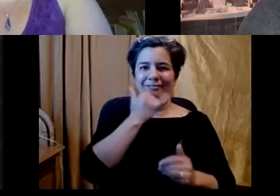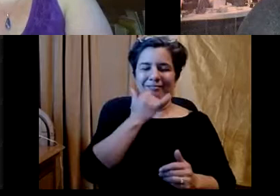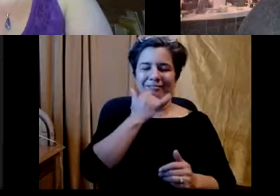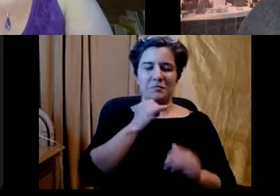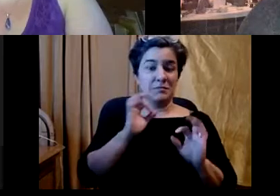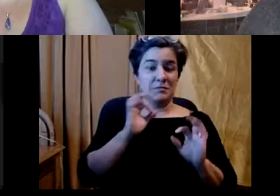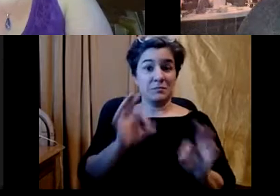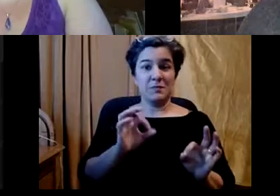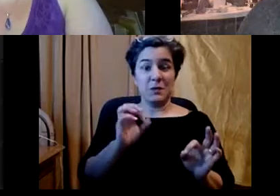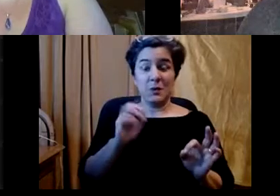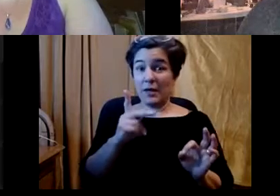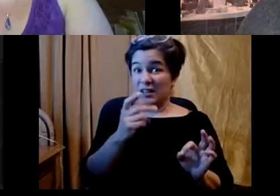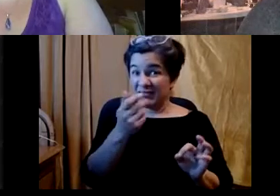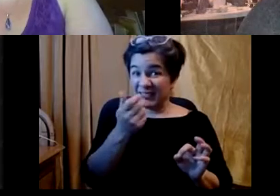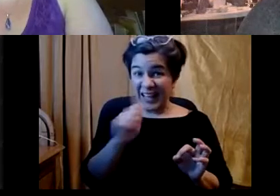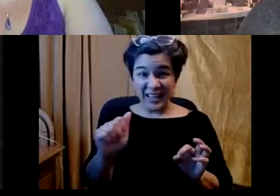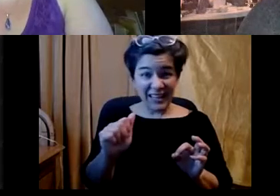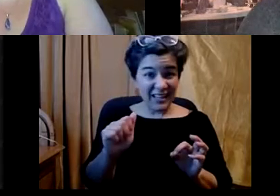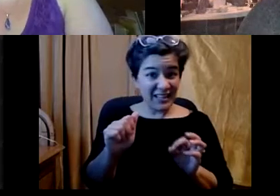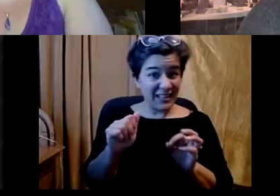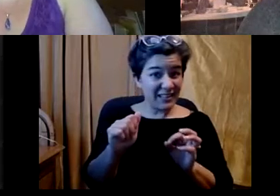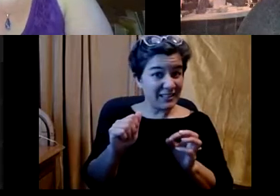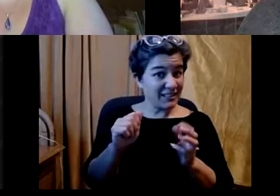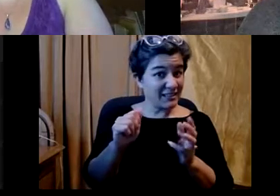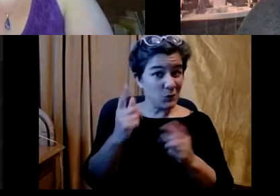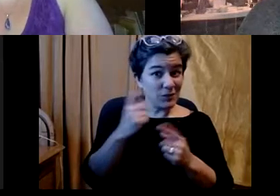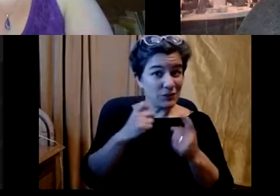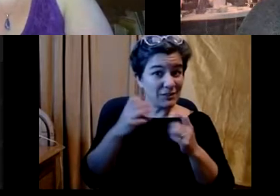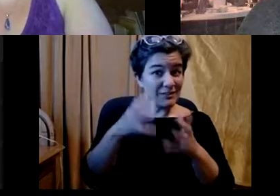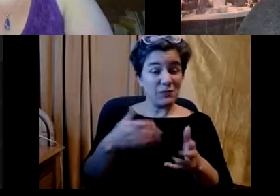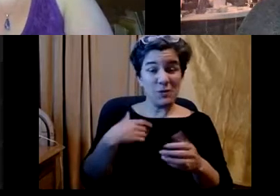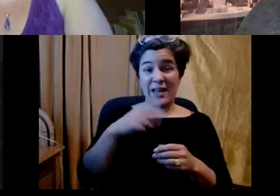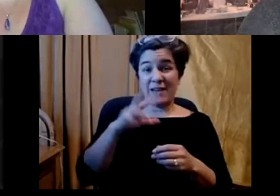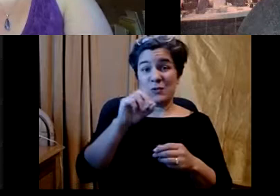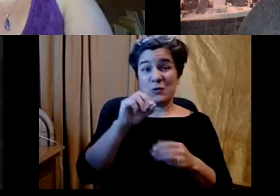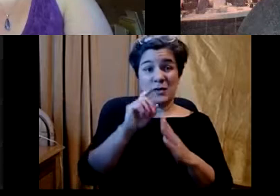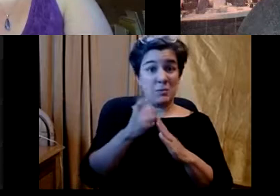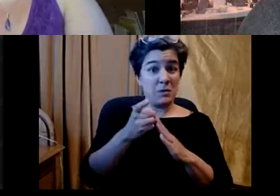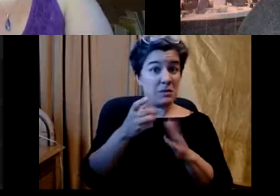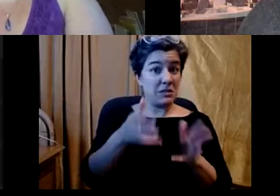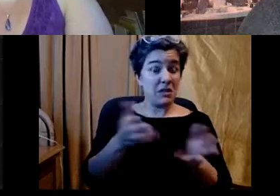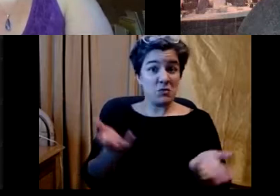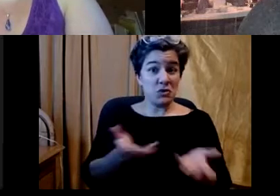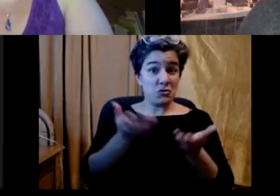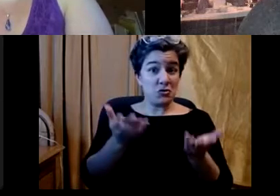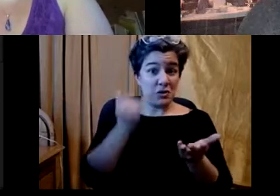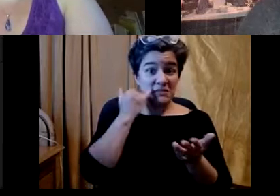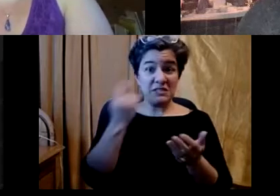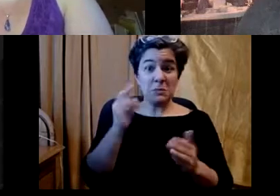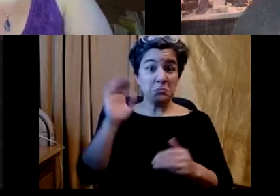so anyone wants to ask a question, we've got half an hour. So we're here.